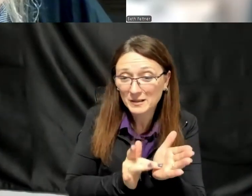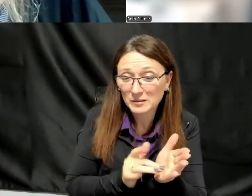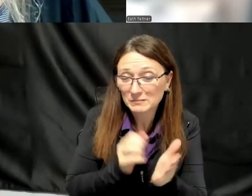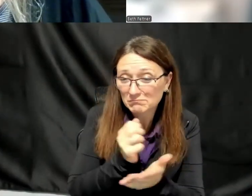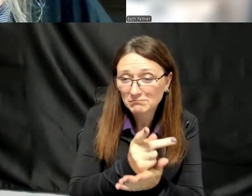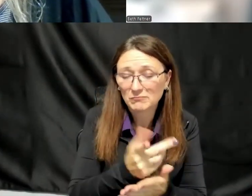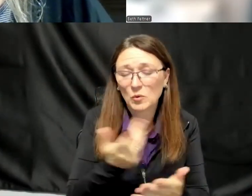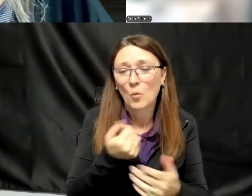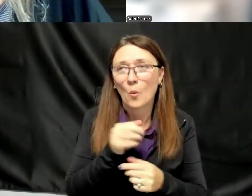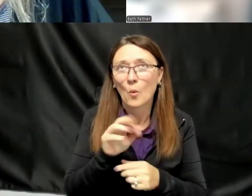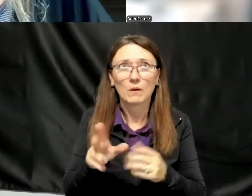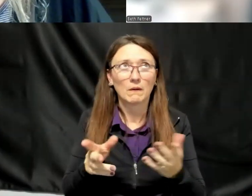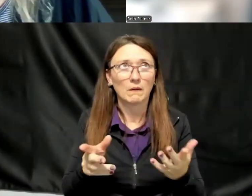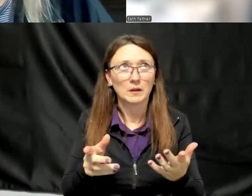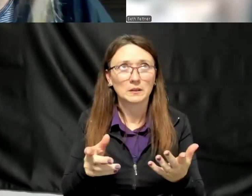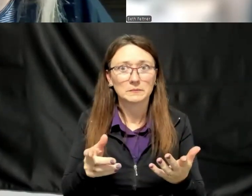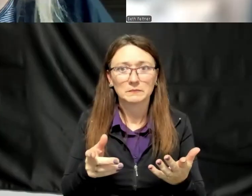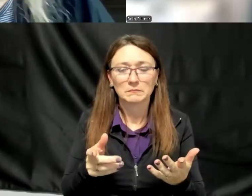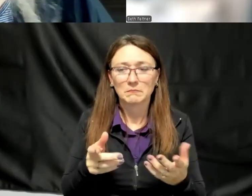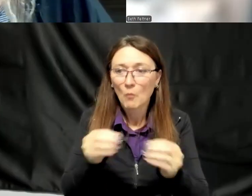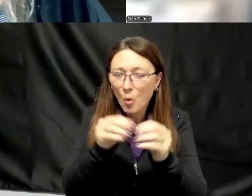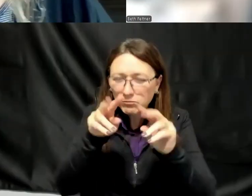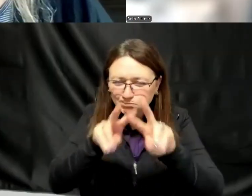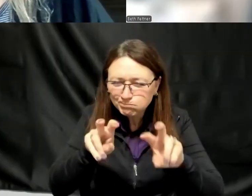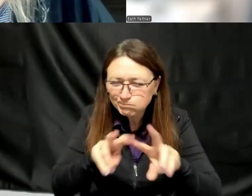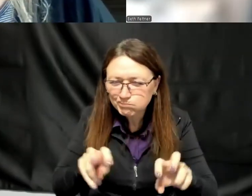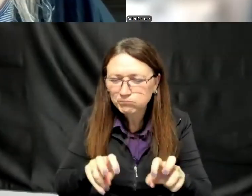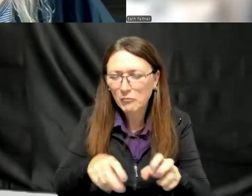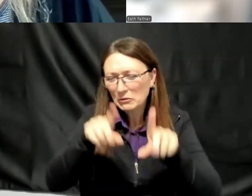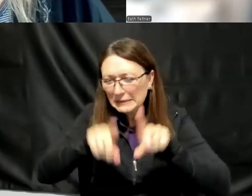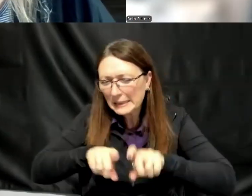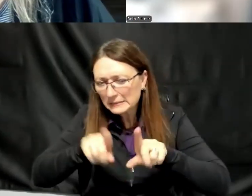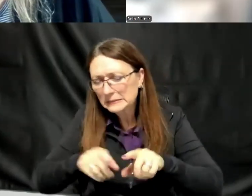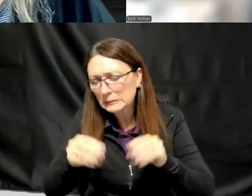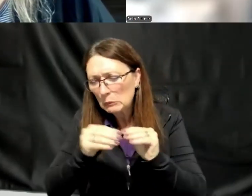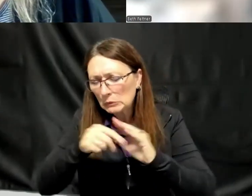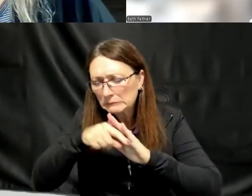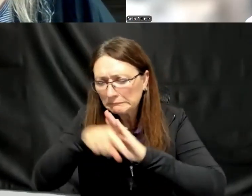or additional investigation or testing.